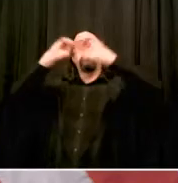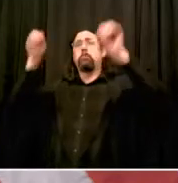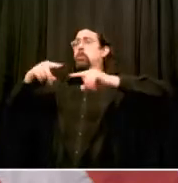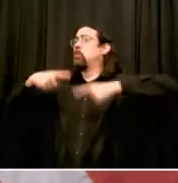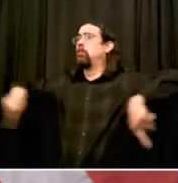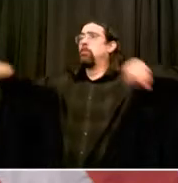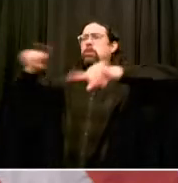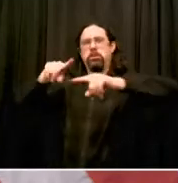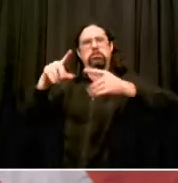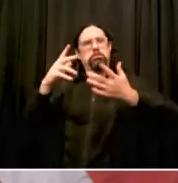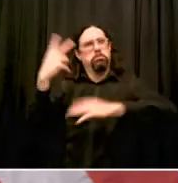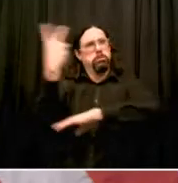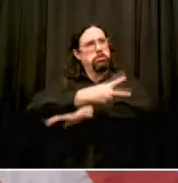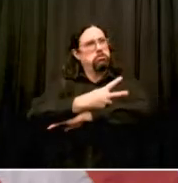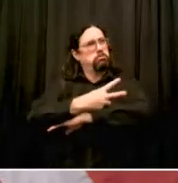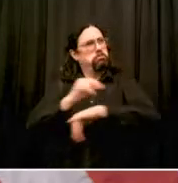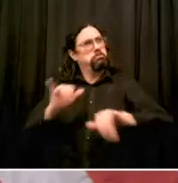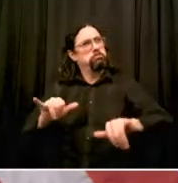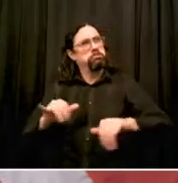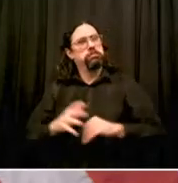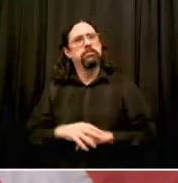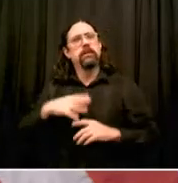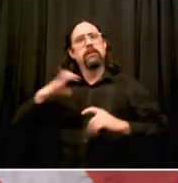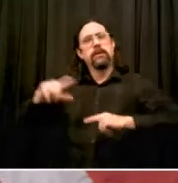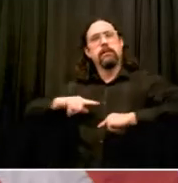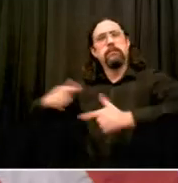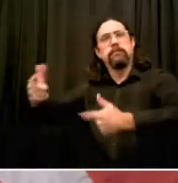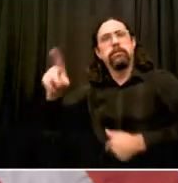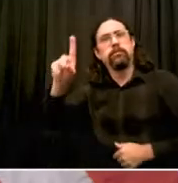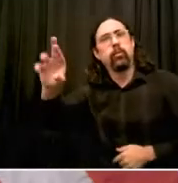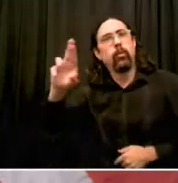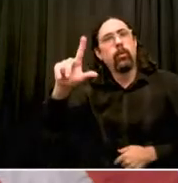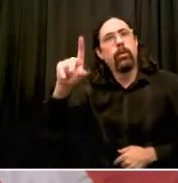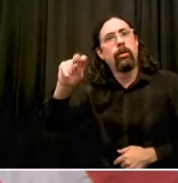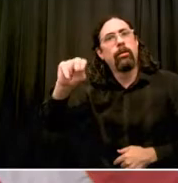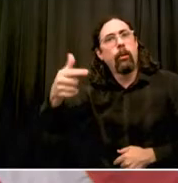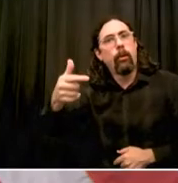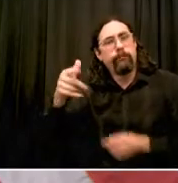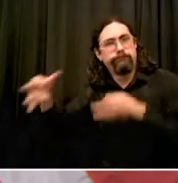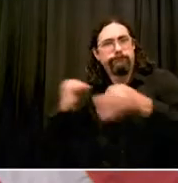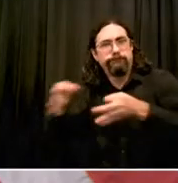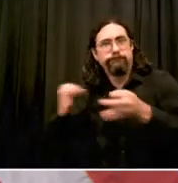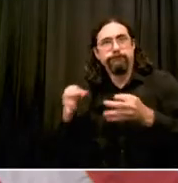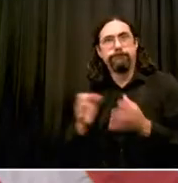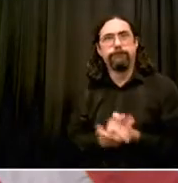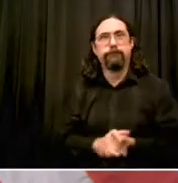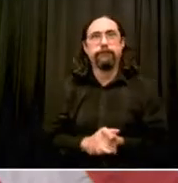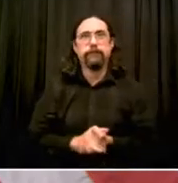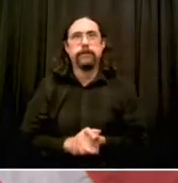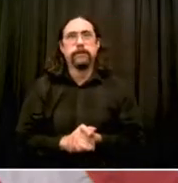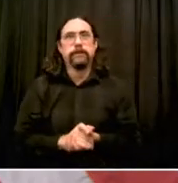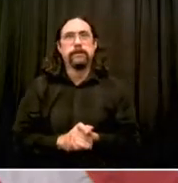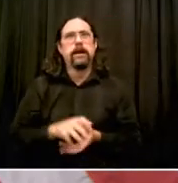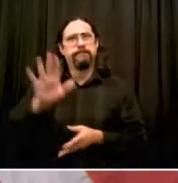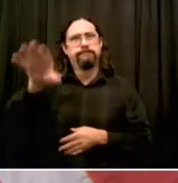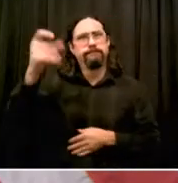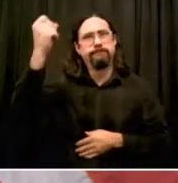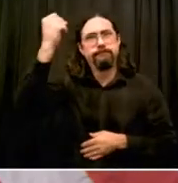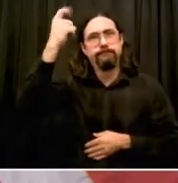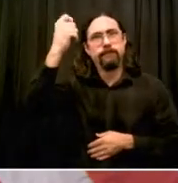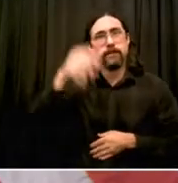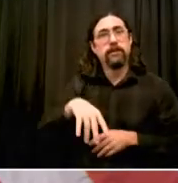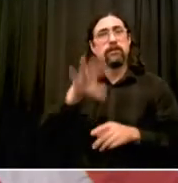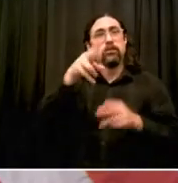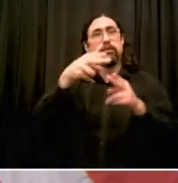Dr. Varma. So I appreciate the question. The rapid turnaround test is really good at figuring out who has coronavirus, so a